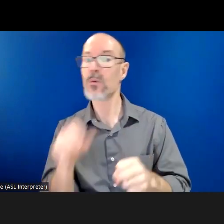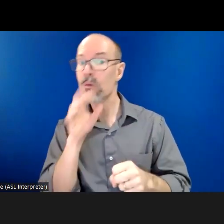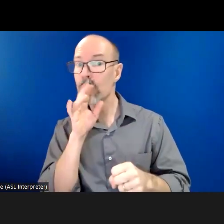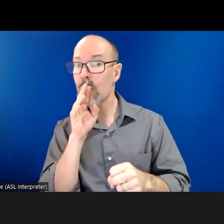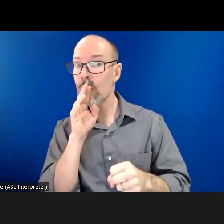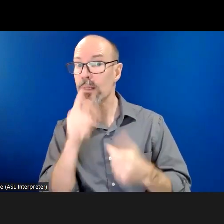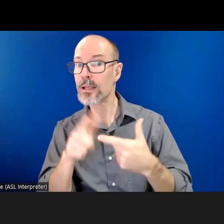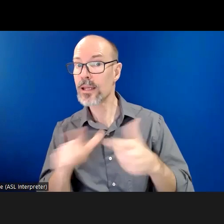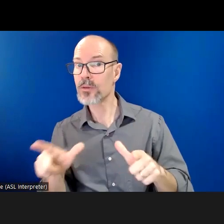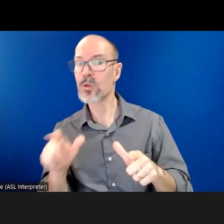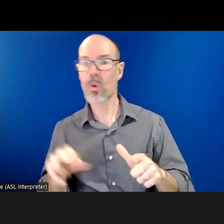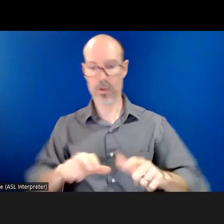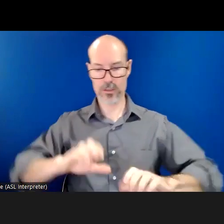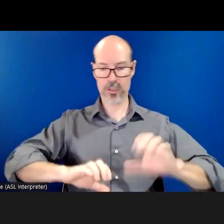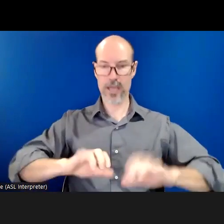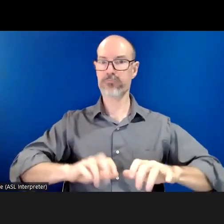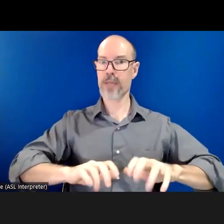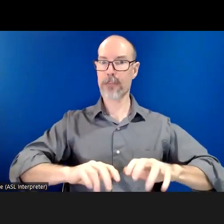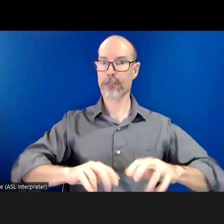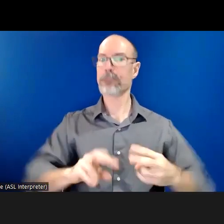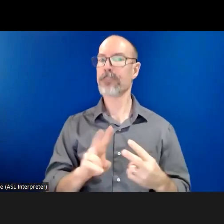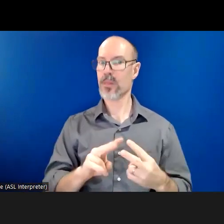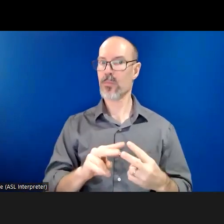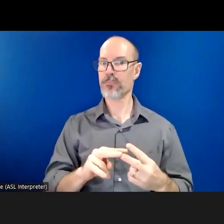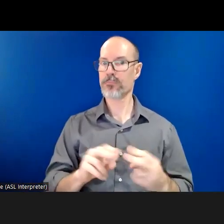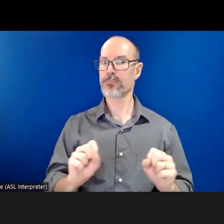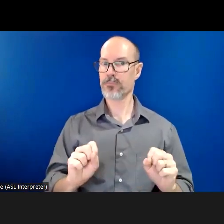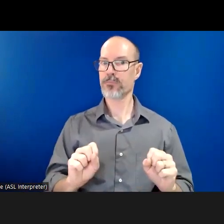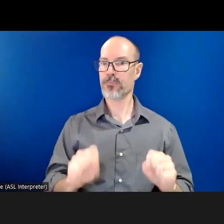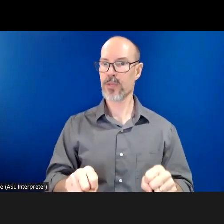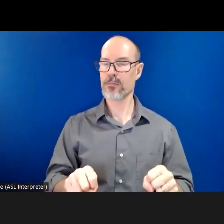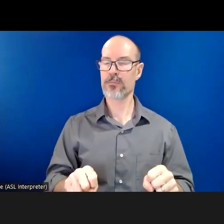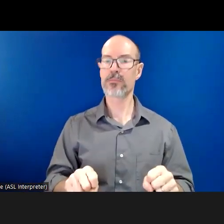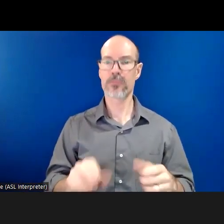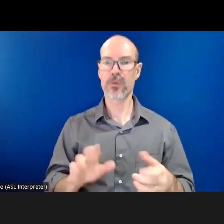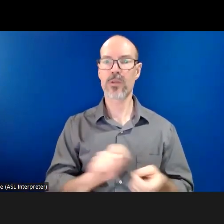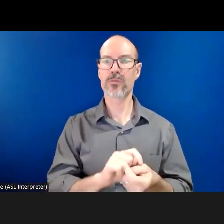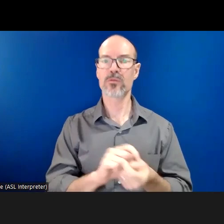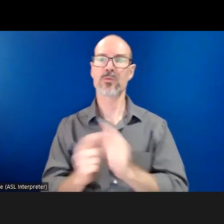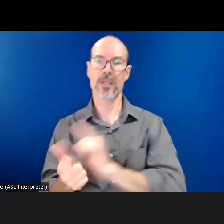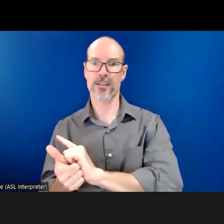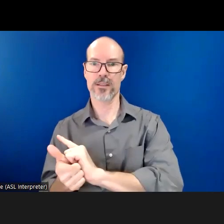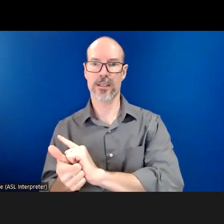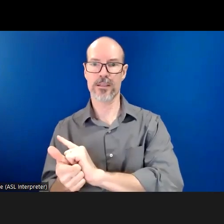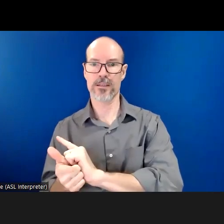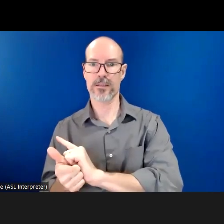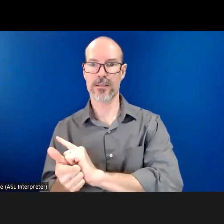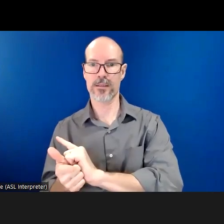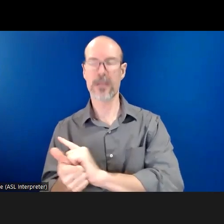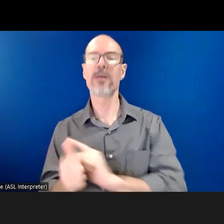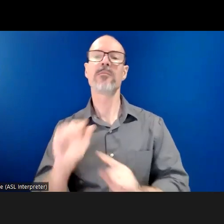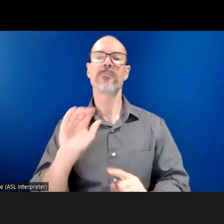words into English, into folks who chose the English room. And this is also a good